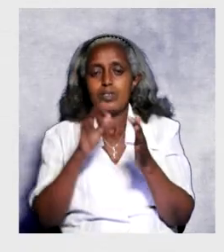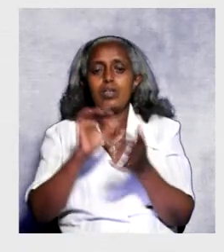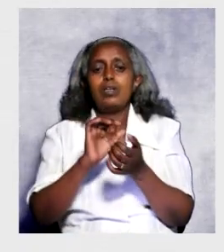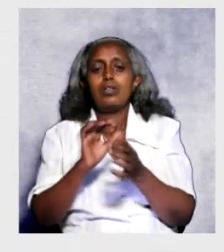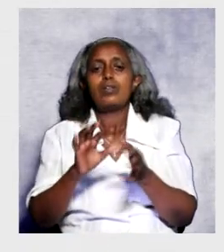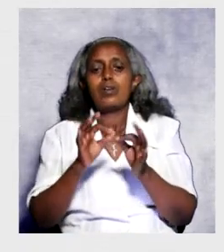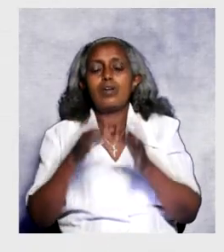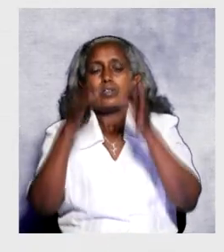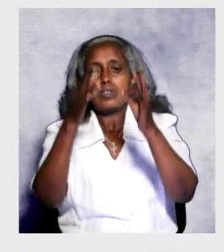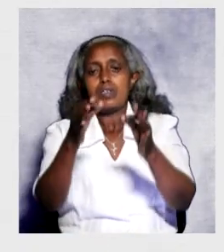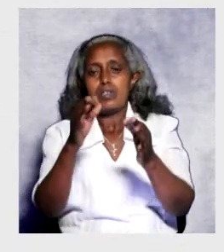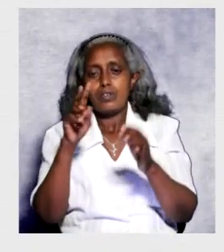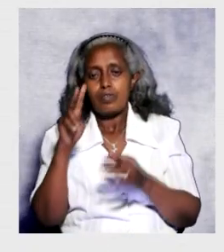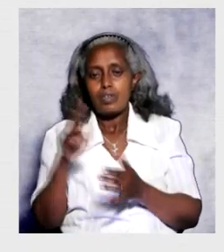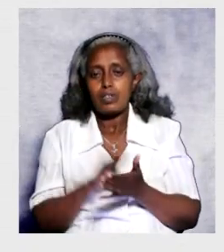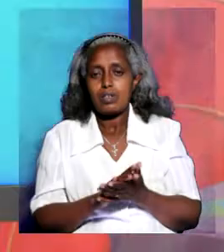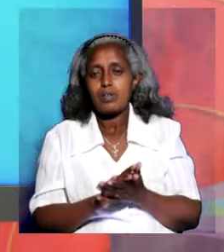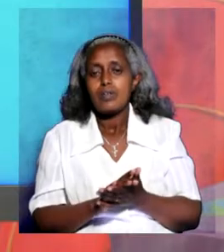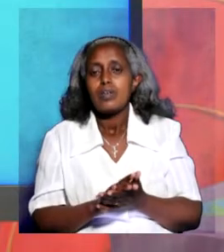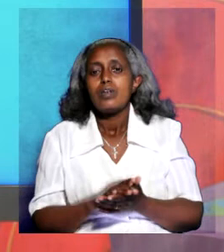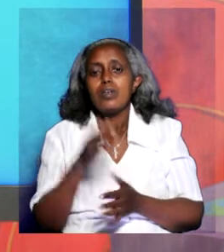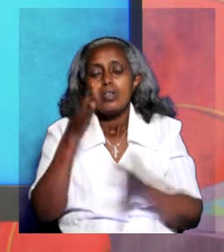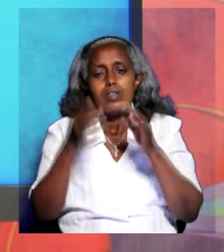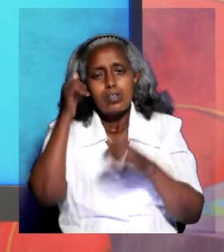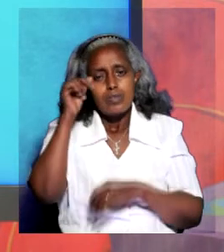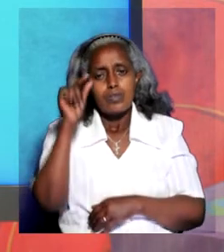vector. If U